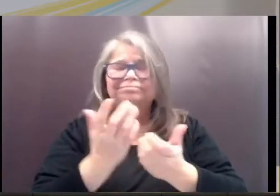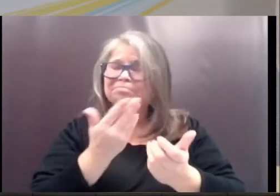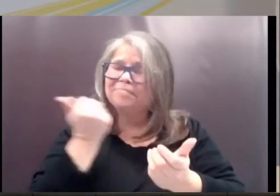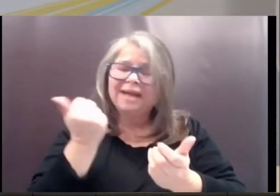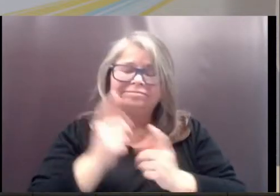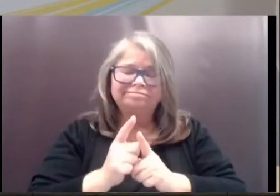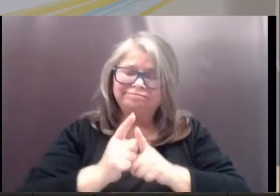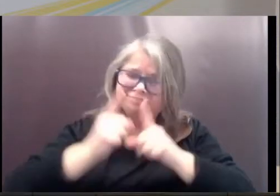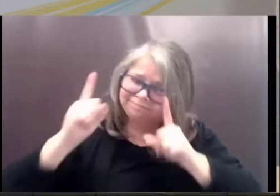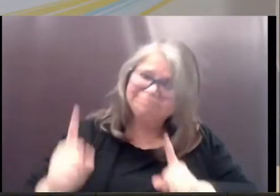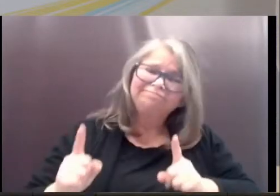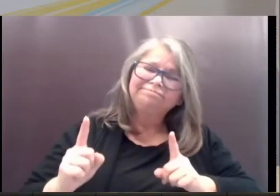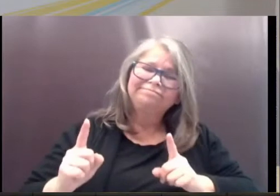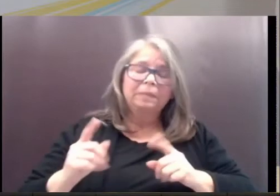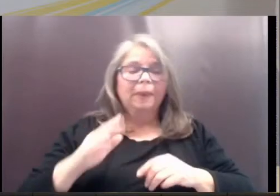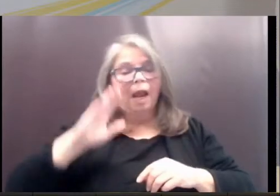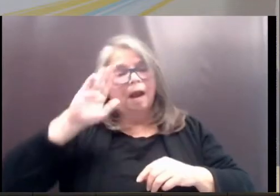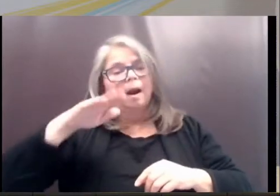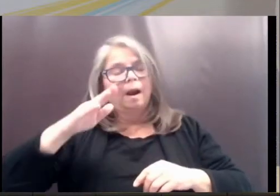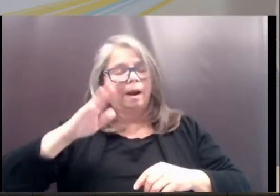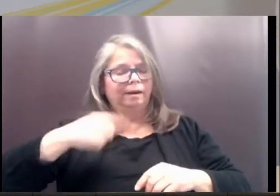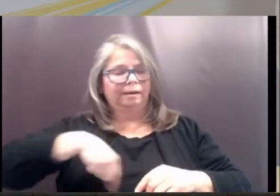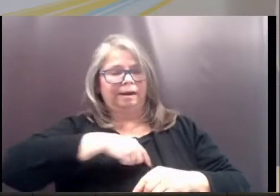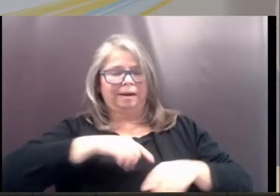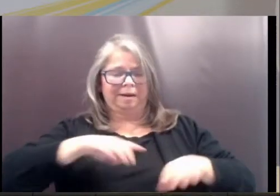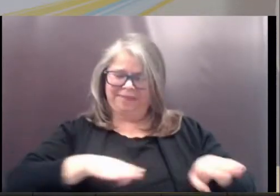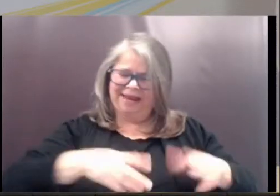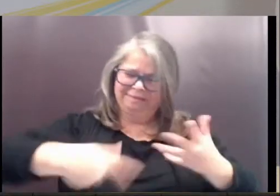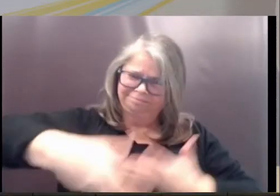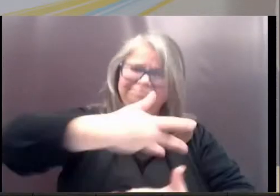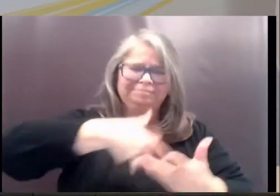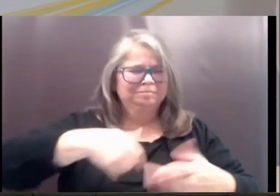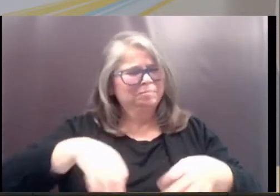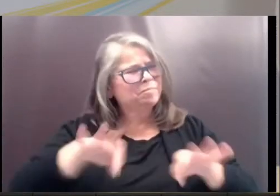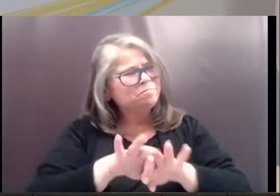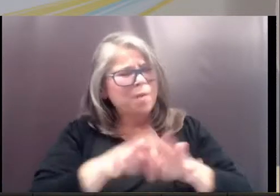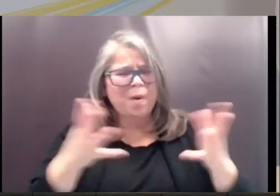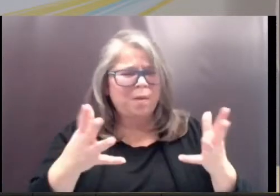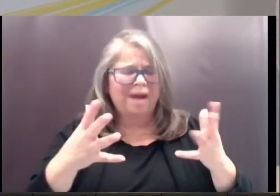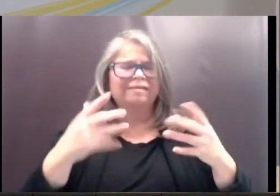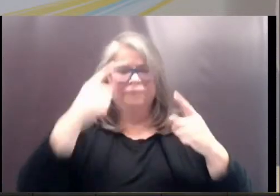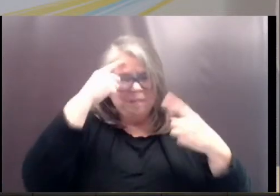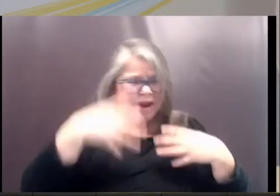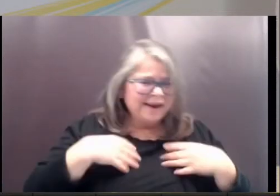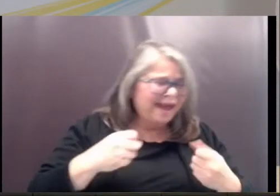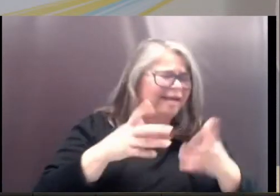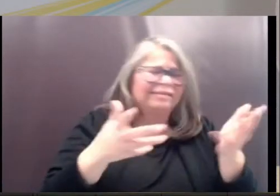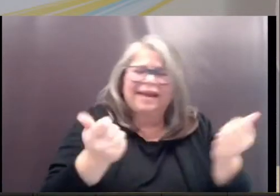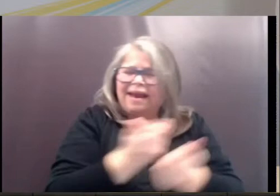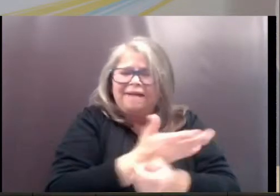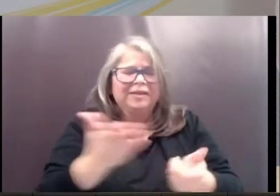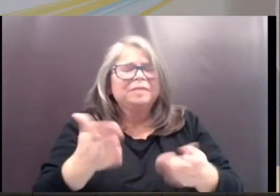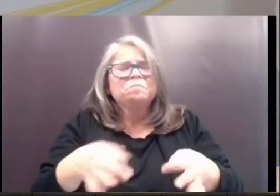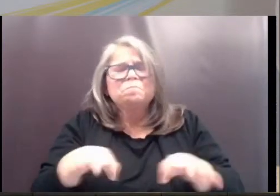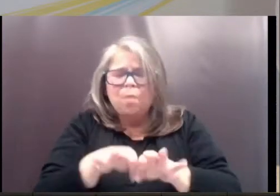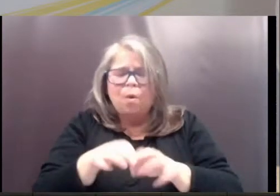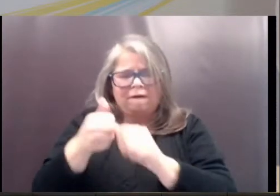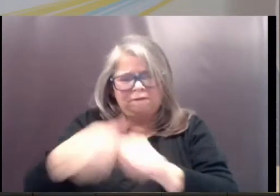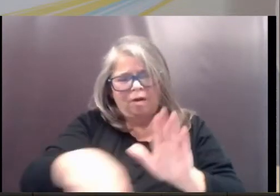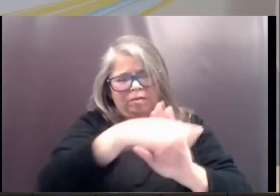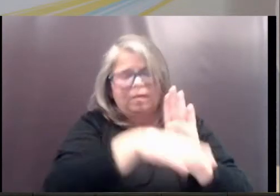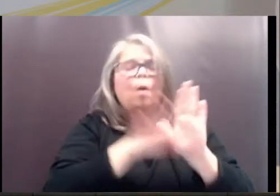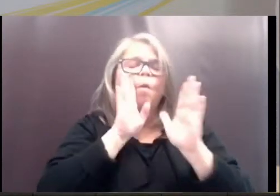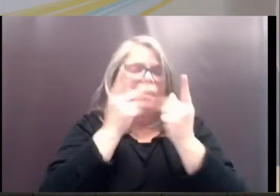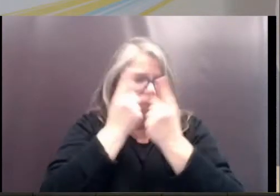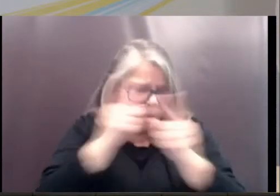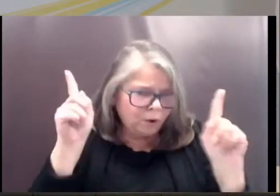the basic public health measures that are effective in fighting against COVID-19. Wearing a mask in public places, washing your